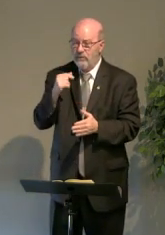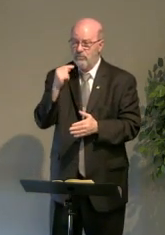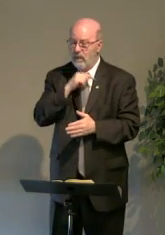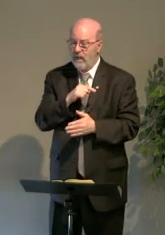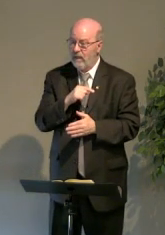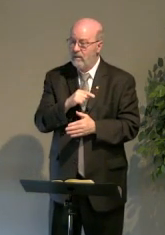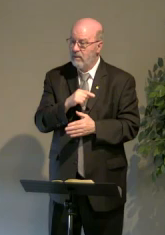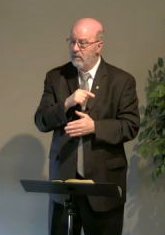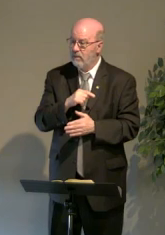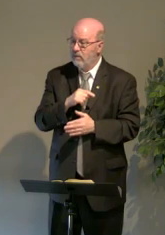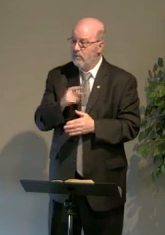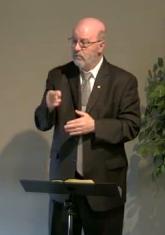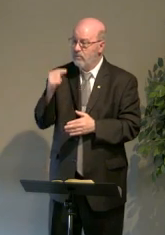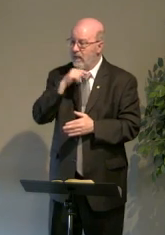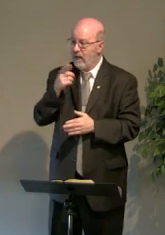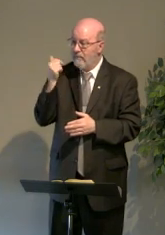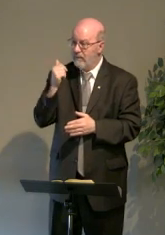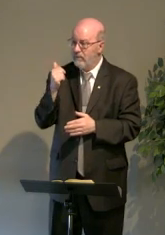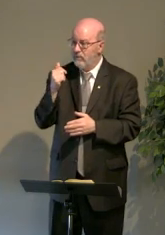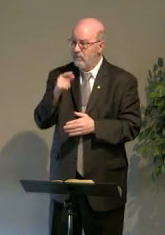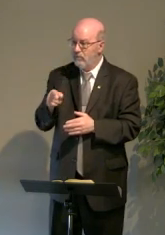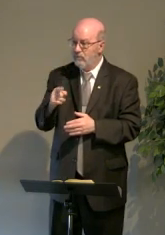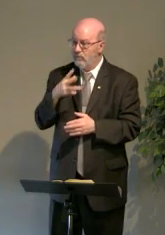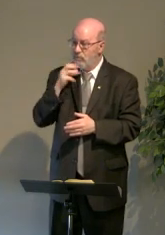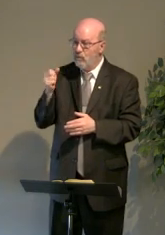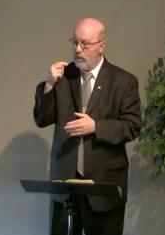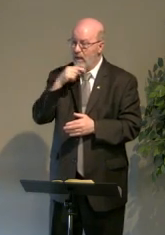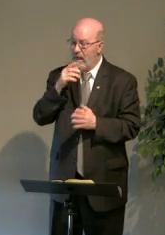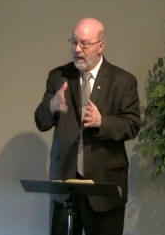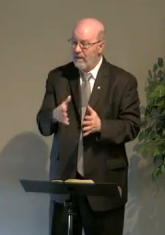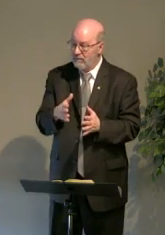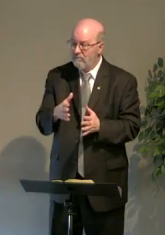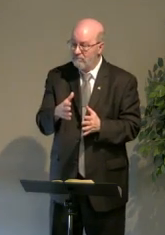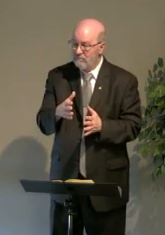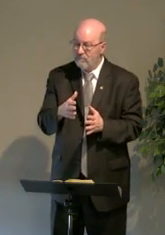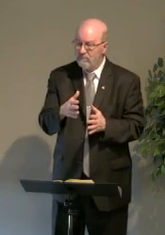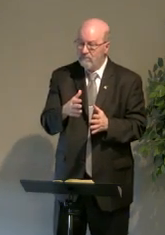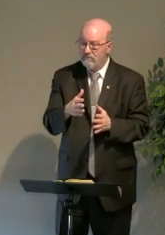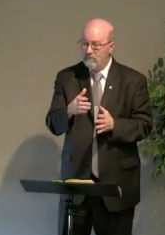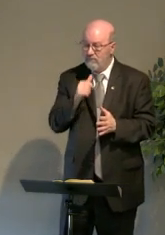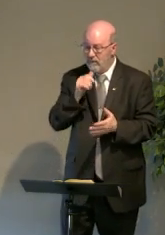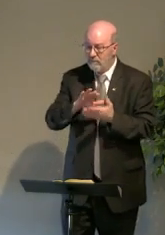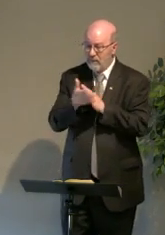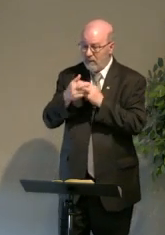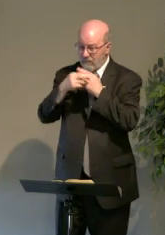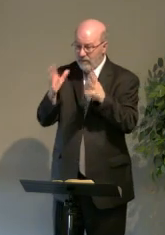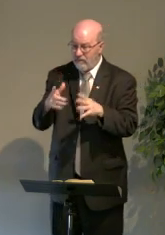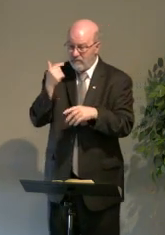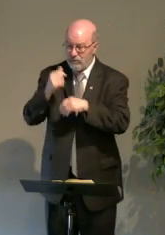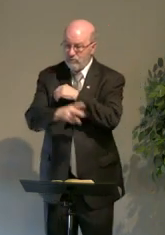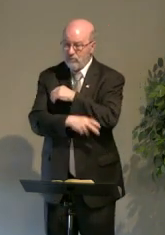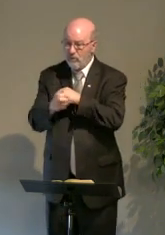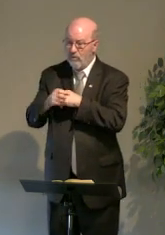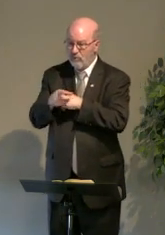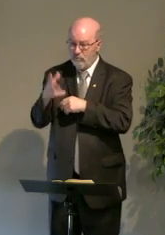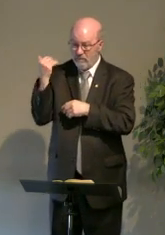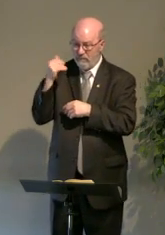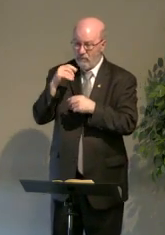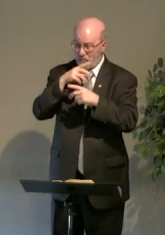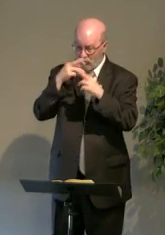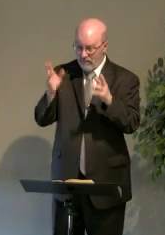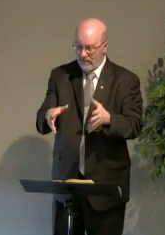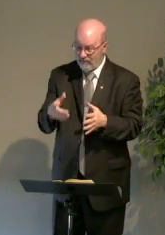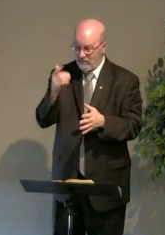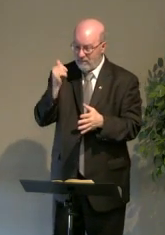lied. You lied because you were a liar. Okay, you didn't become a thief because you stole. You were a